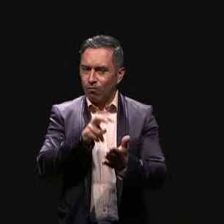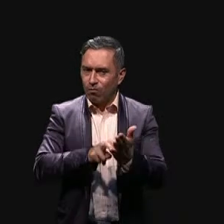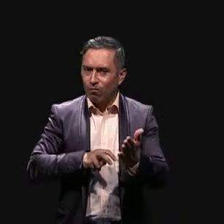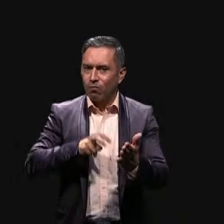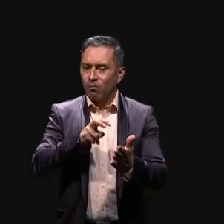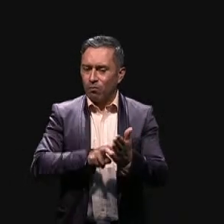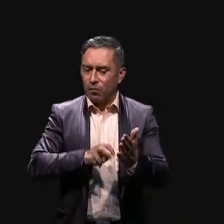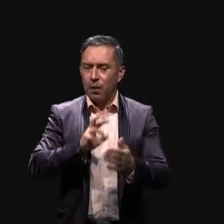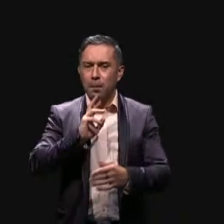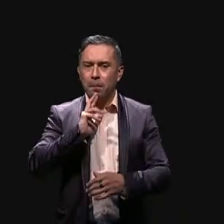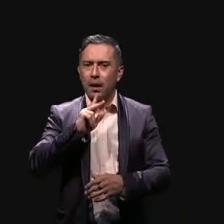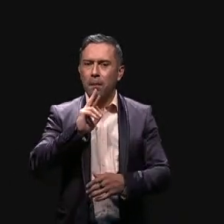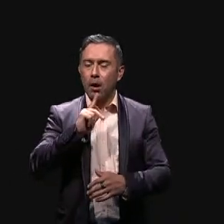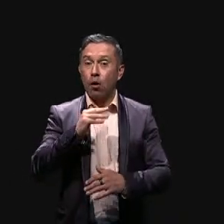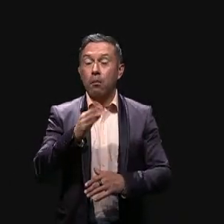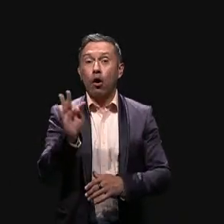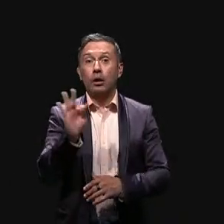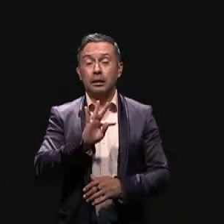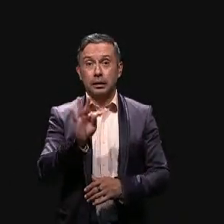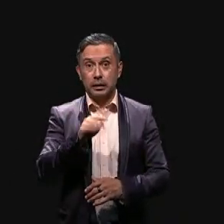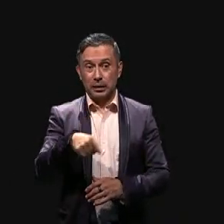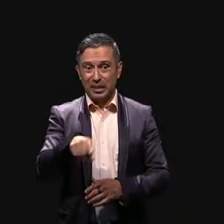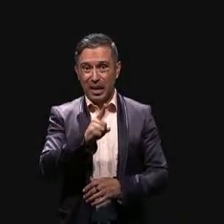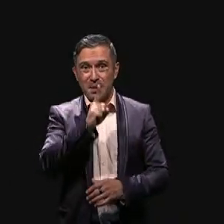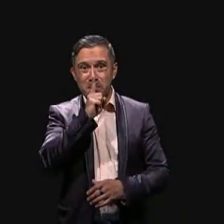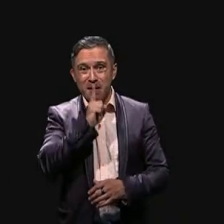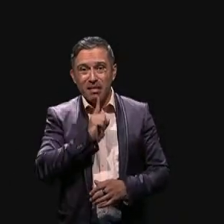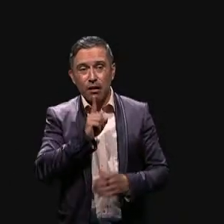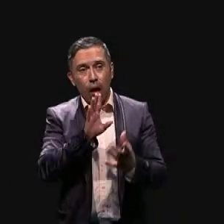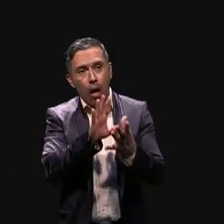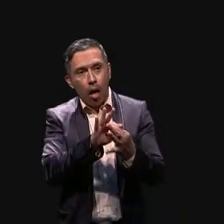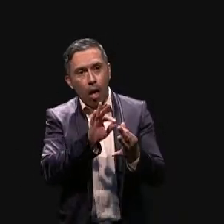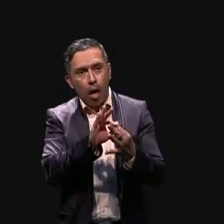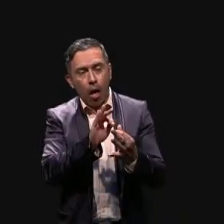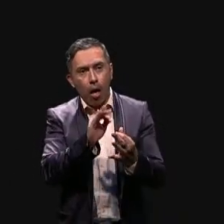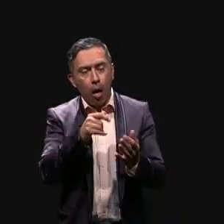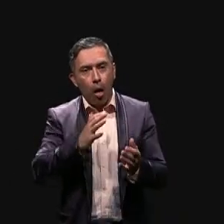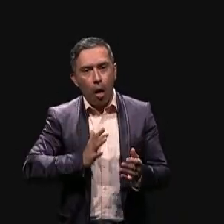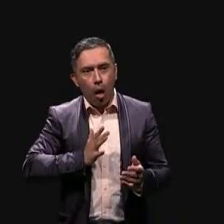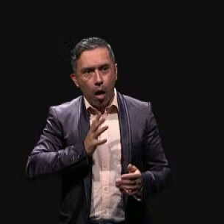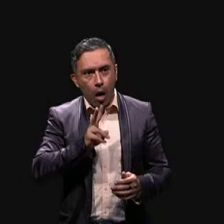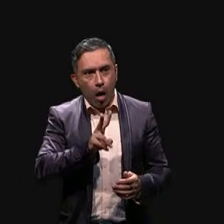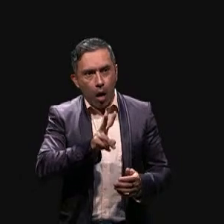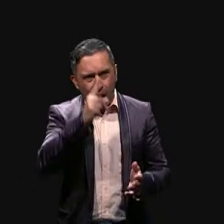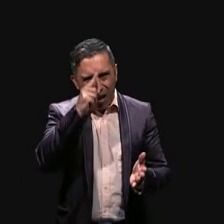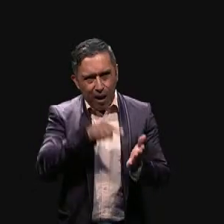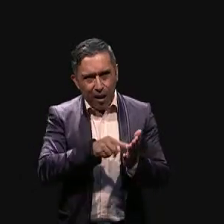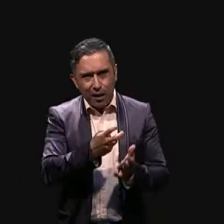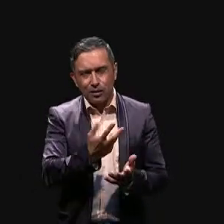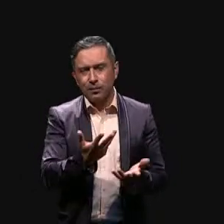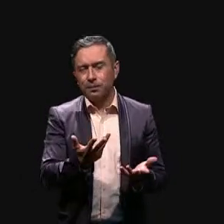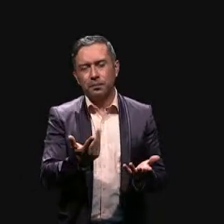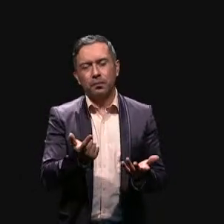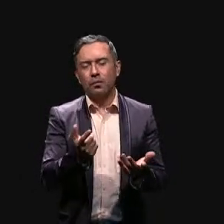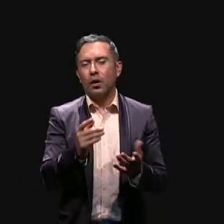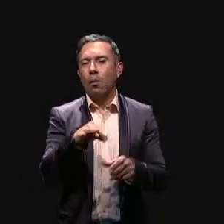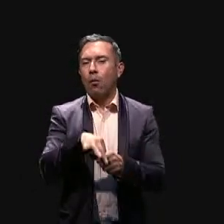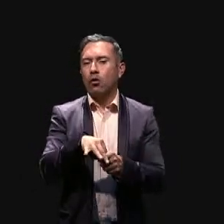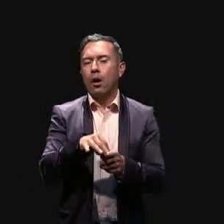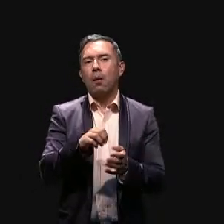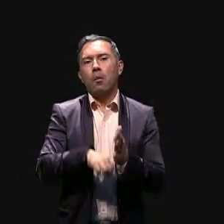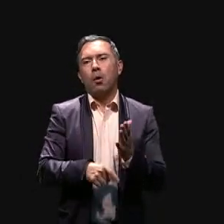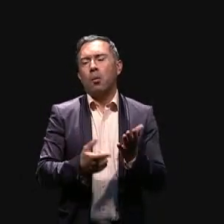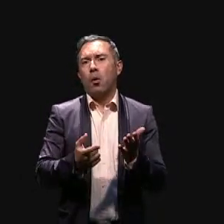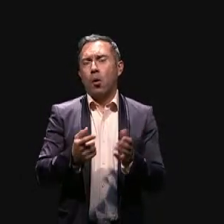lies and they vote for election deniers and they vote for candidates that want to